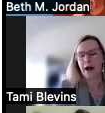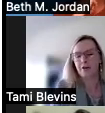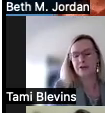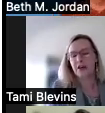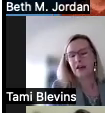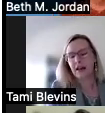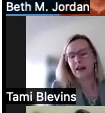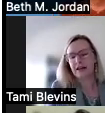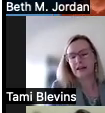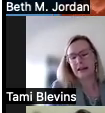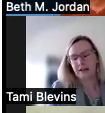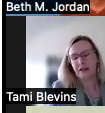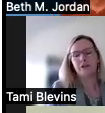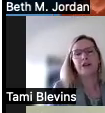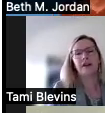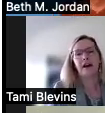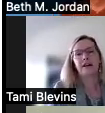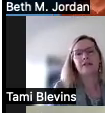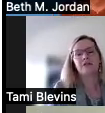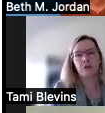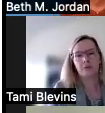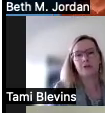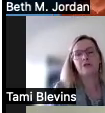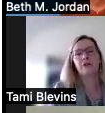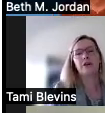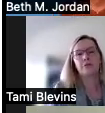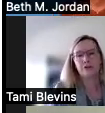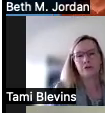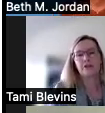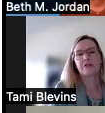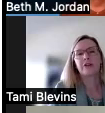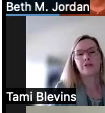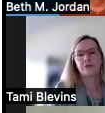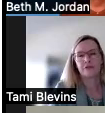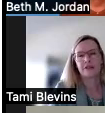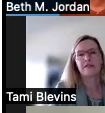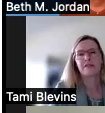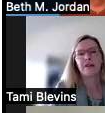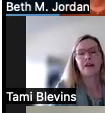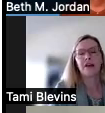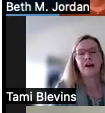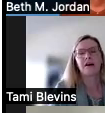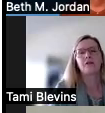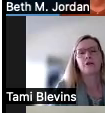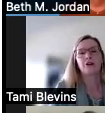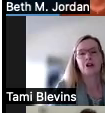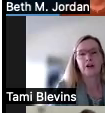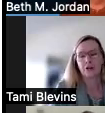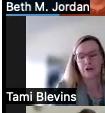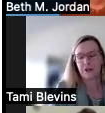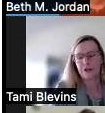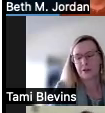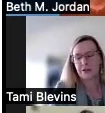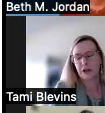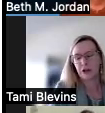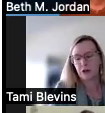from the House. And again, looking at contributors, looking at resources, looking at services. Early